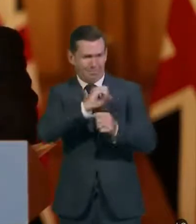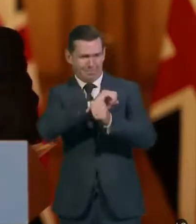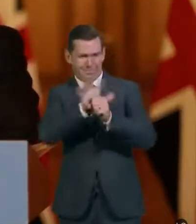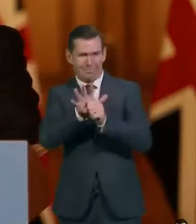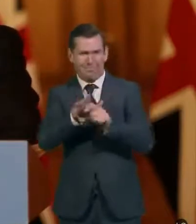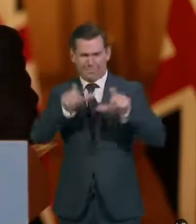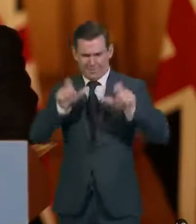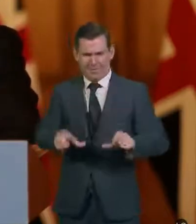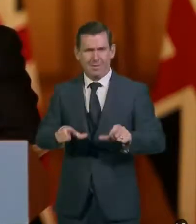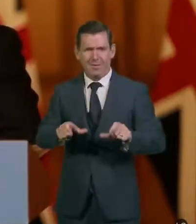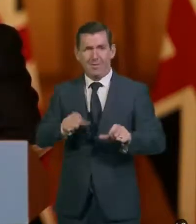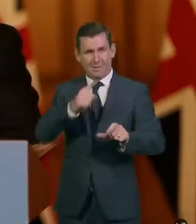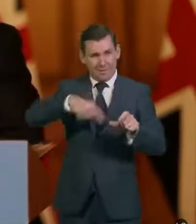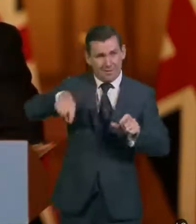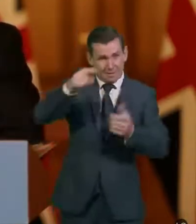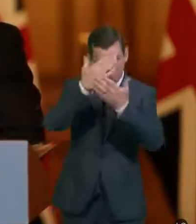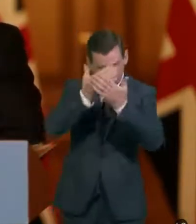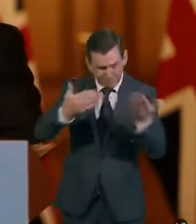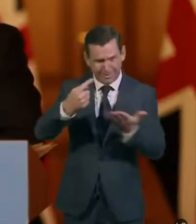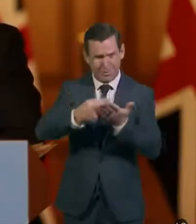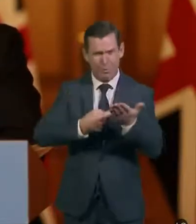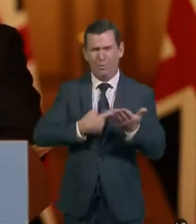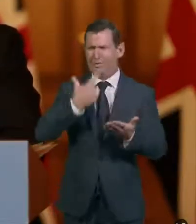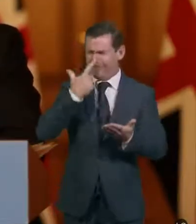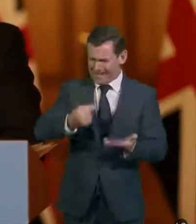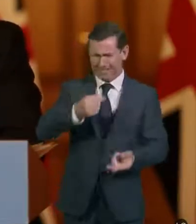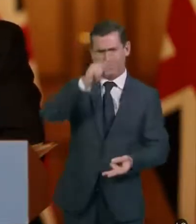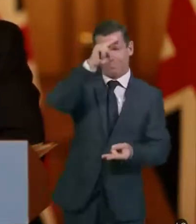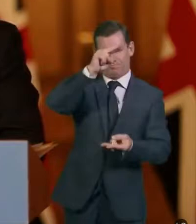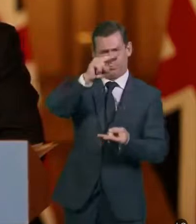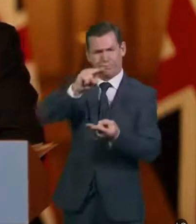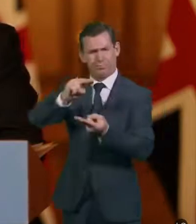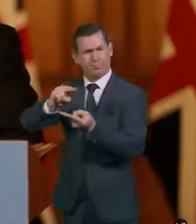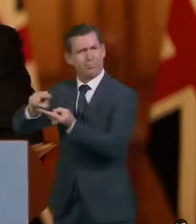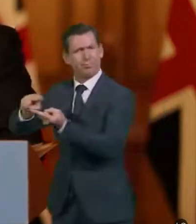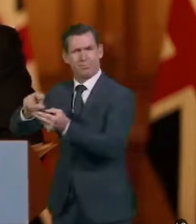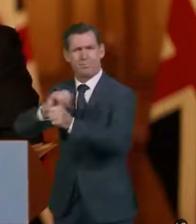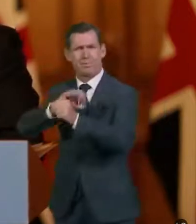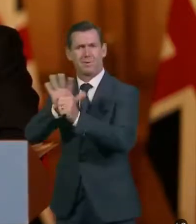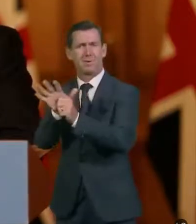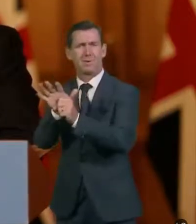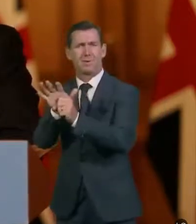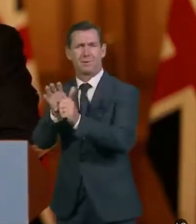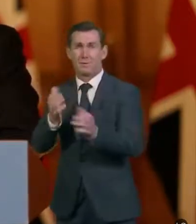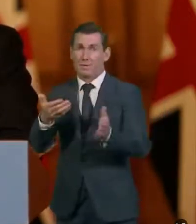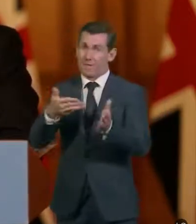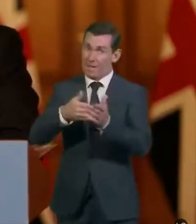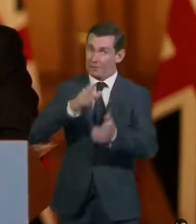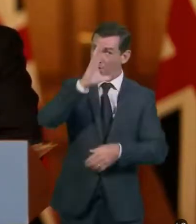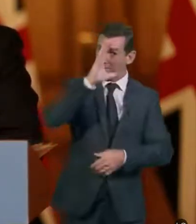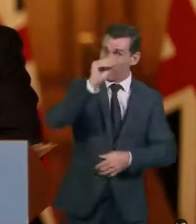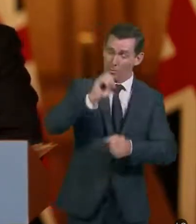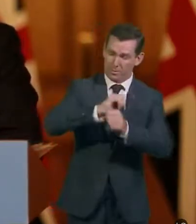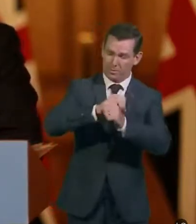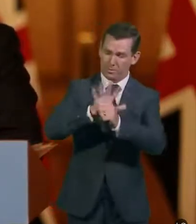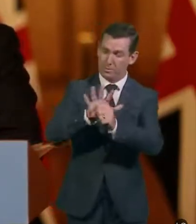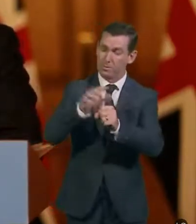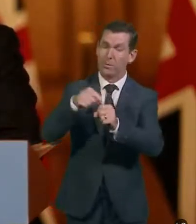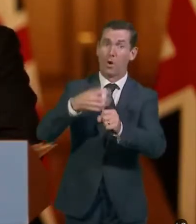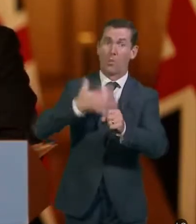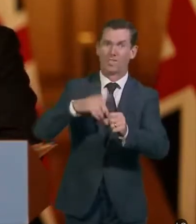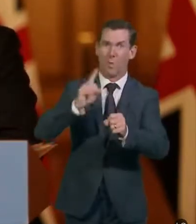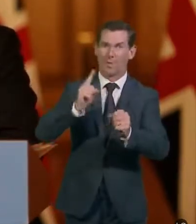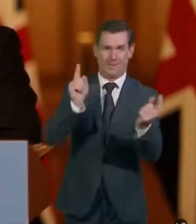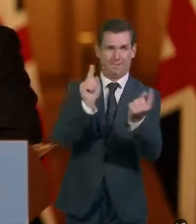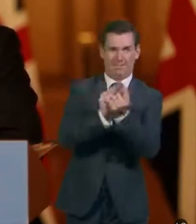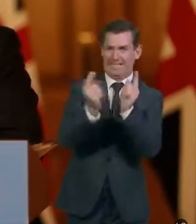disease. And we must all remember that this virus thrives on human contact. So we must do everything in our power to limit